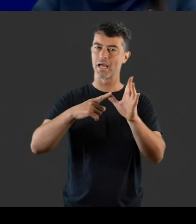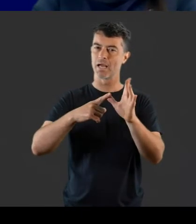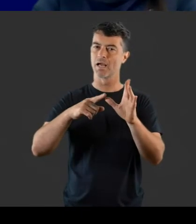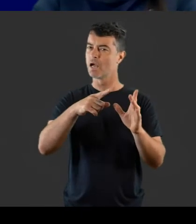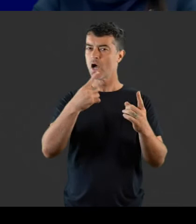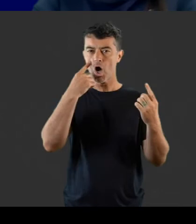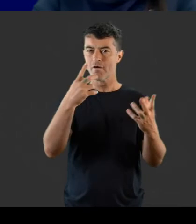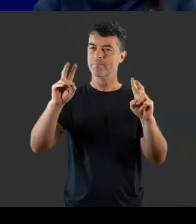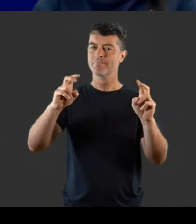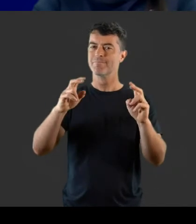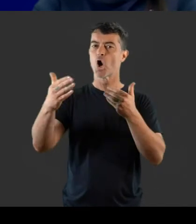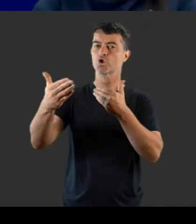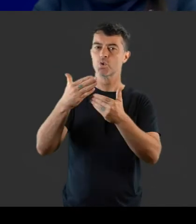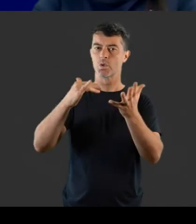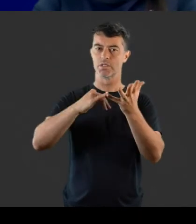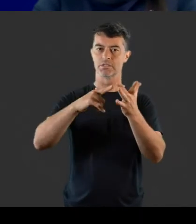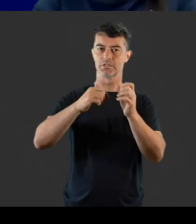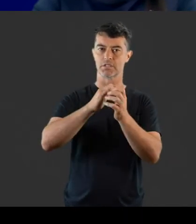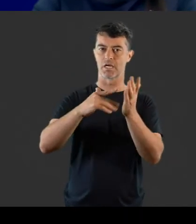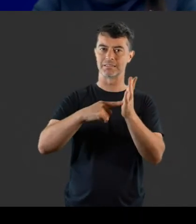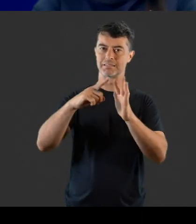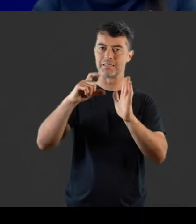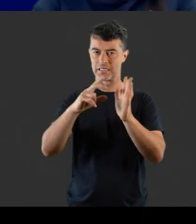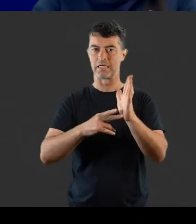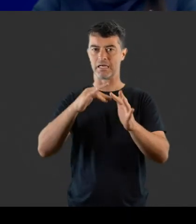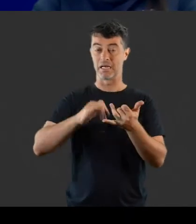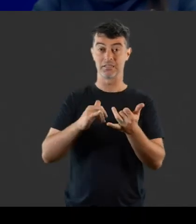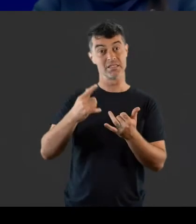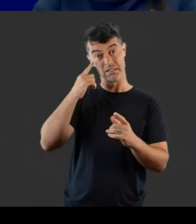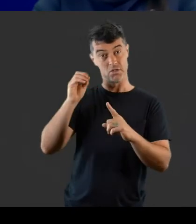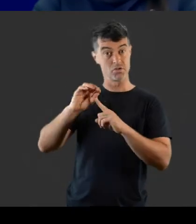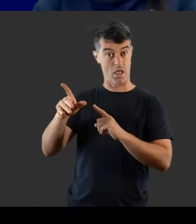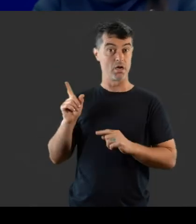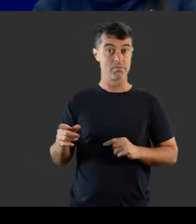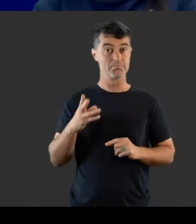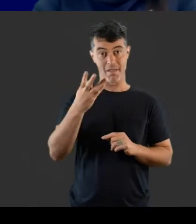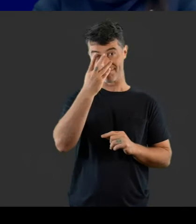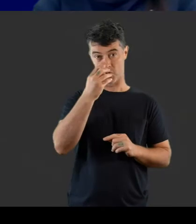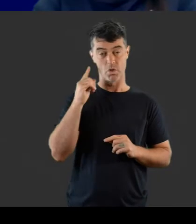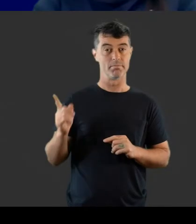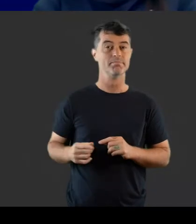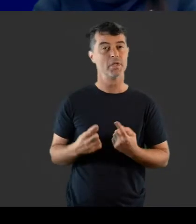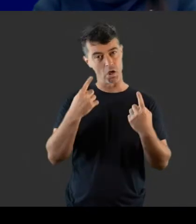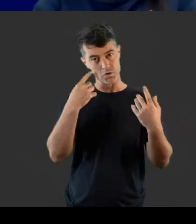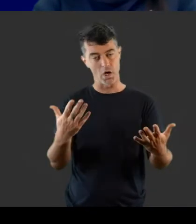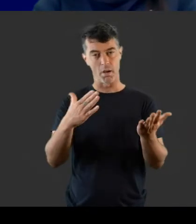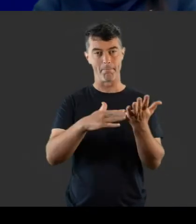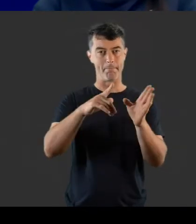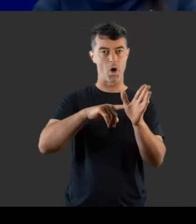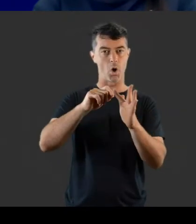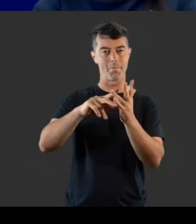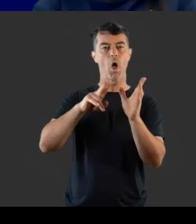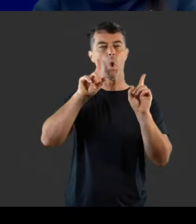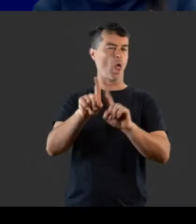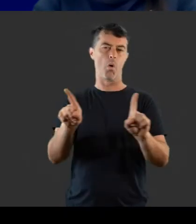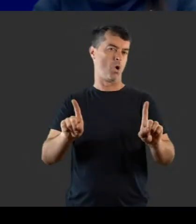Myopia, commonly known as short-sightedness. On the right-hand side of the slide, there is a photograph